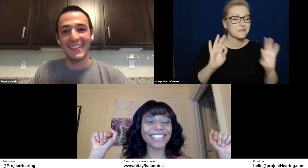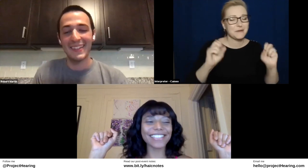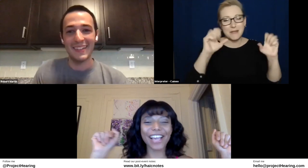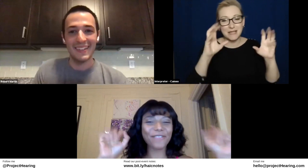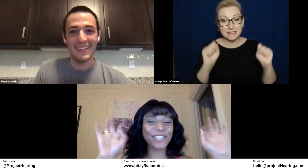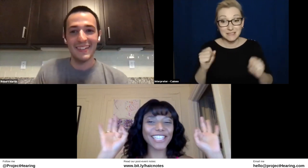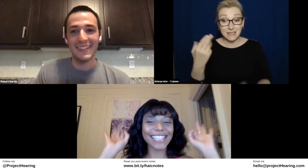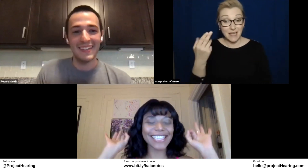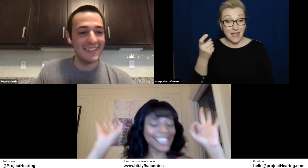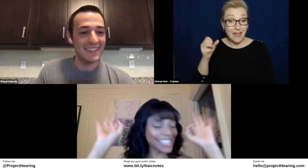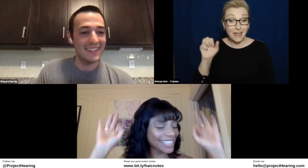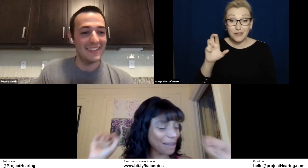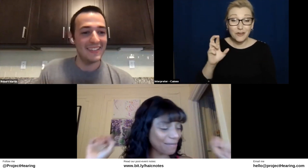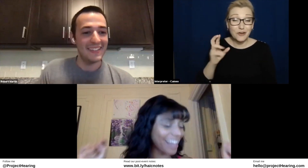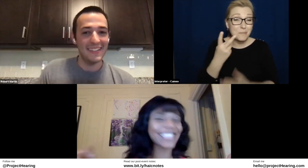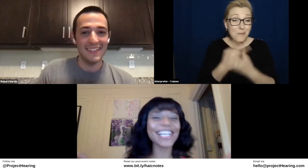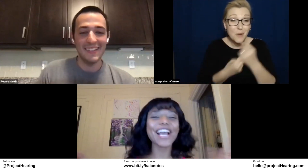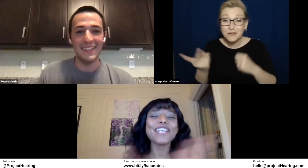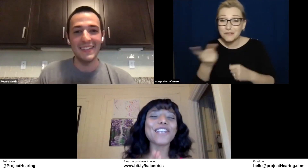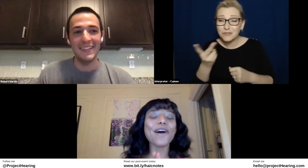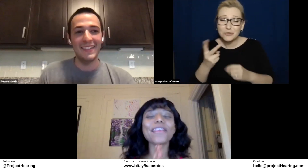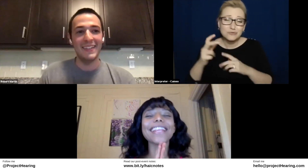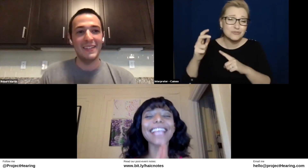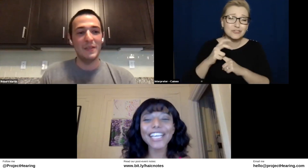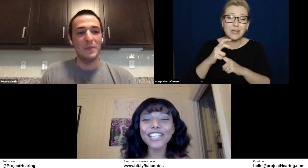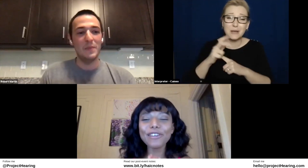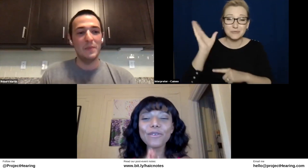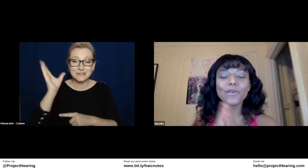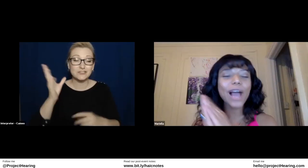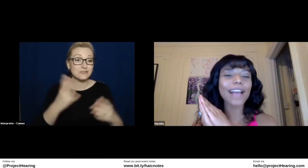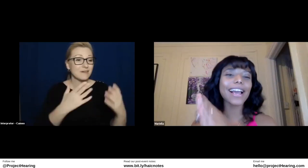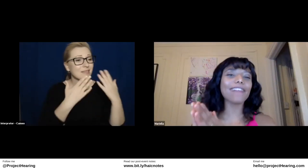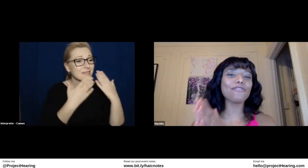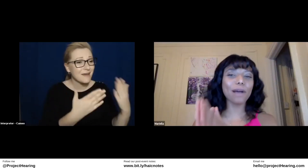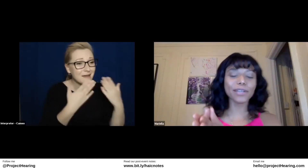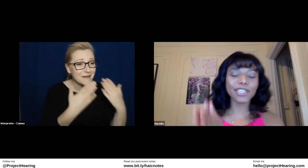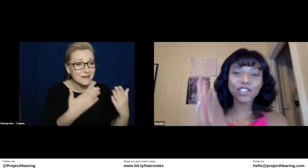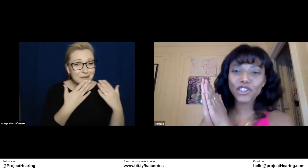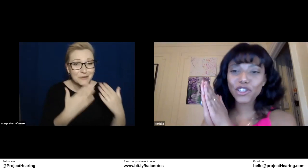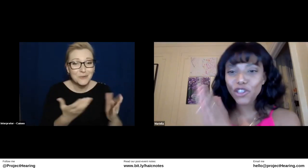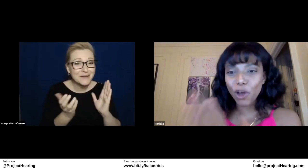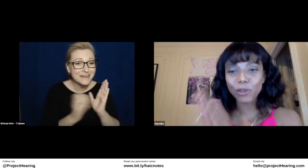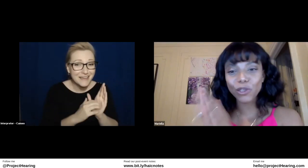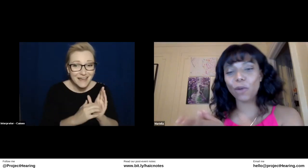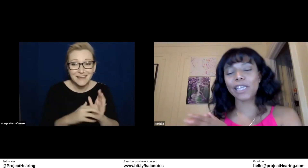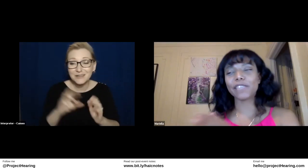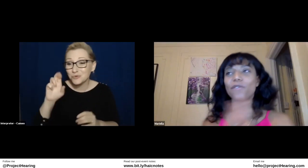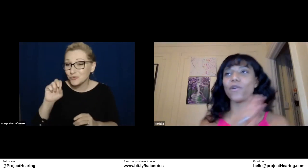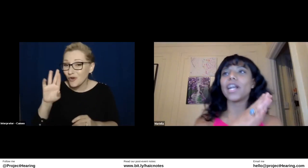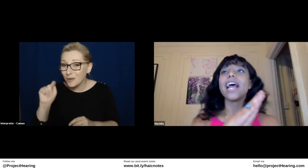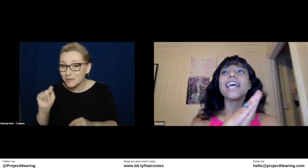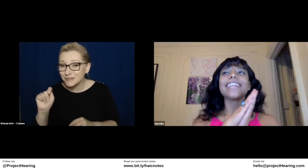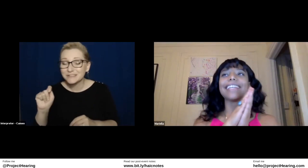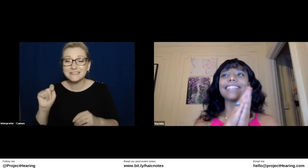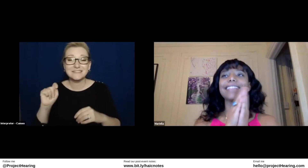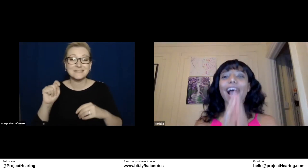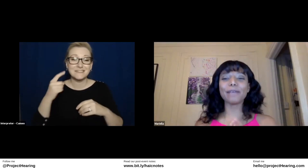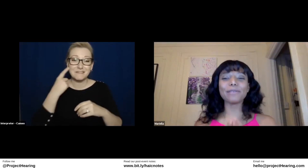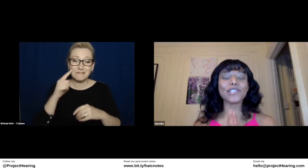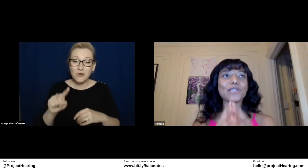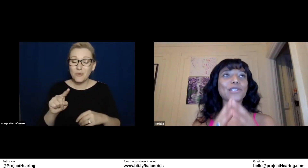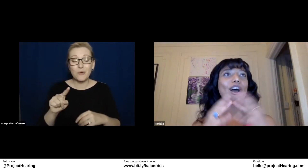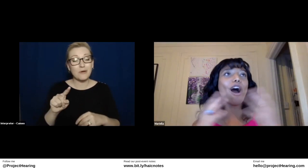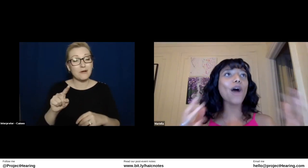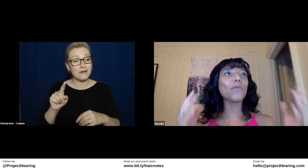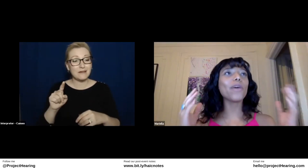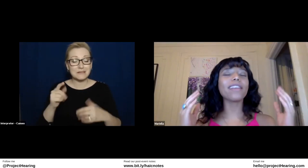Heather today were just top notch. So thank you again, Robert, so much for taking time